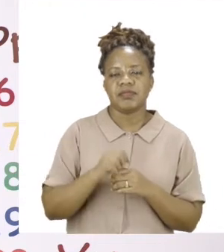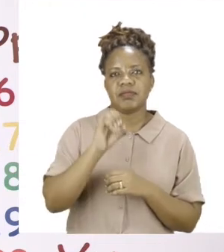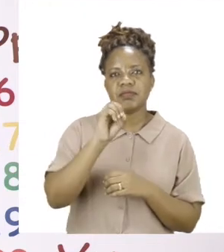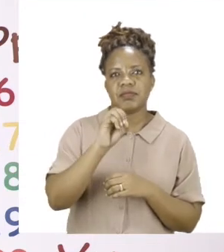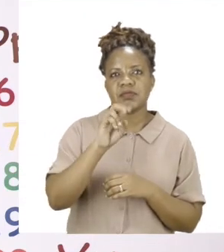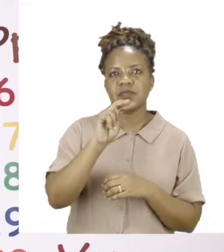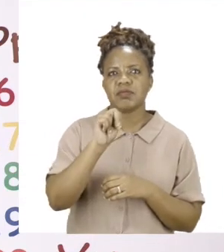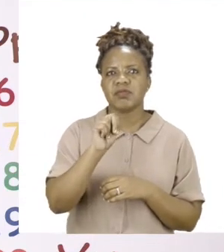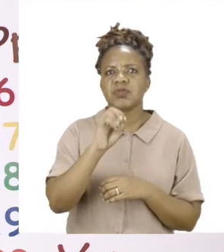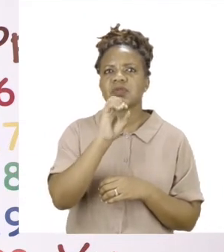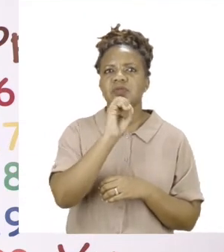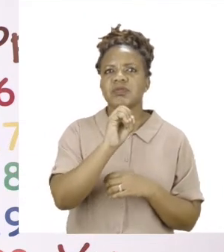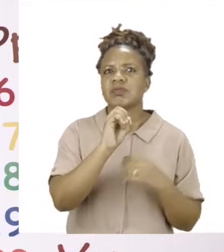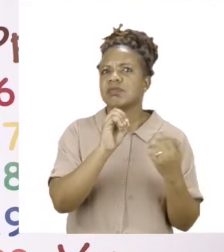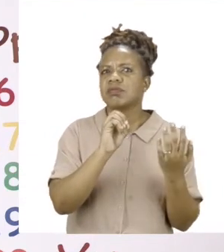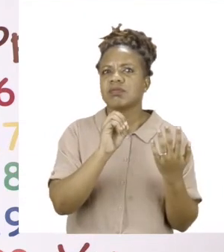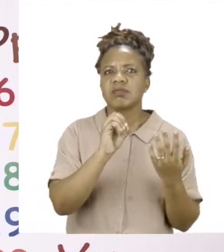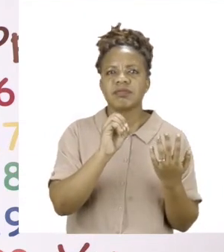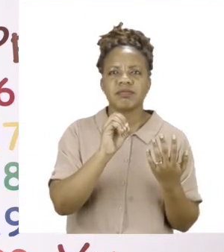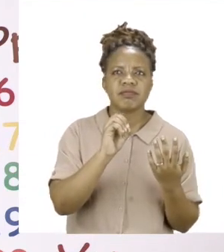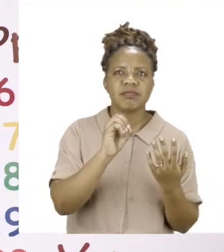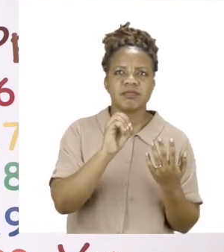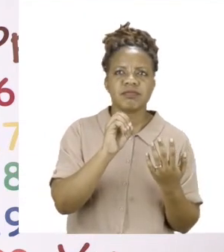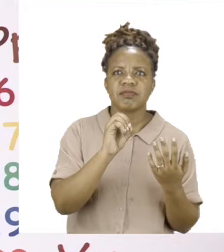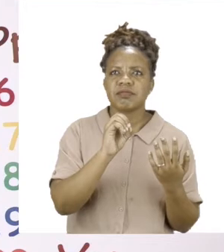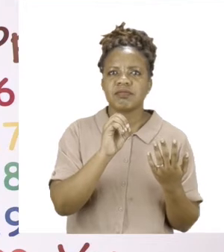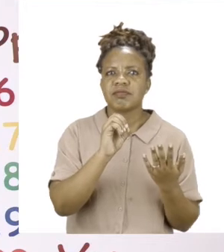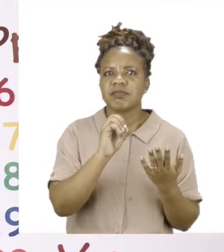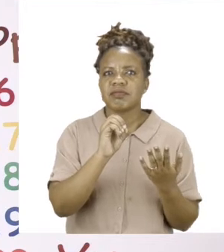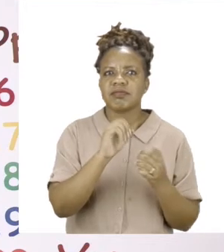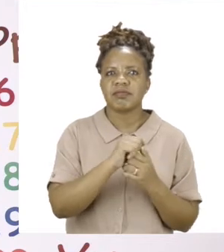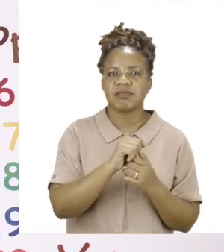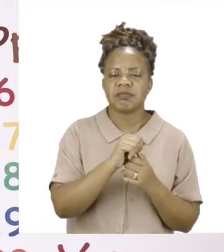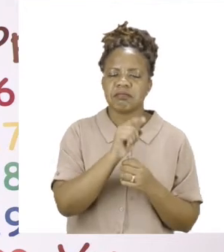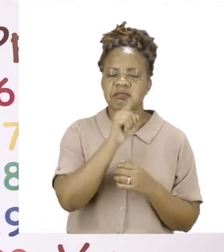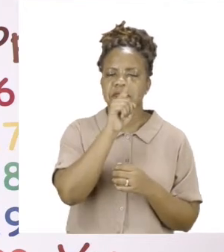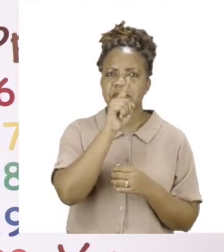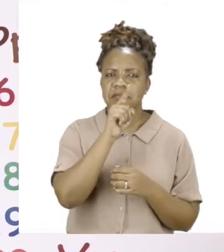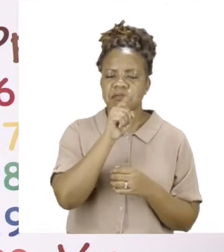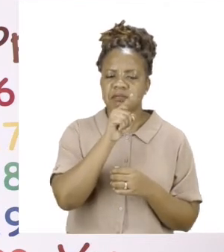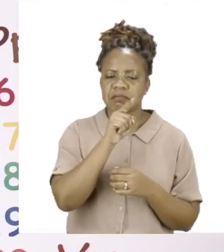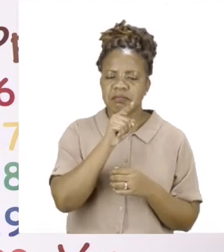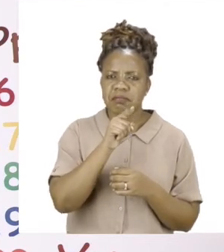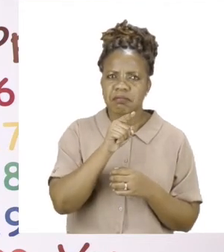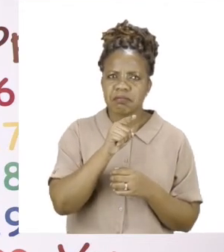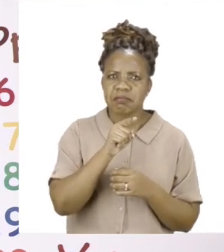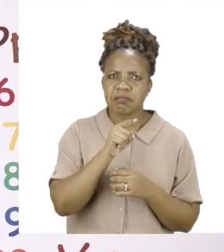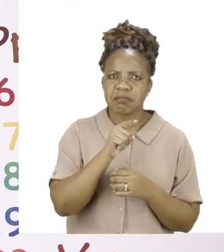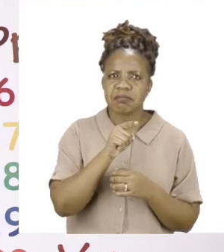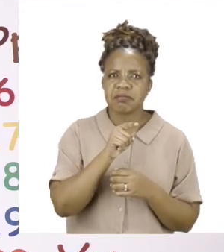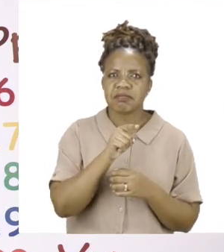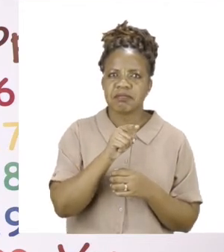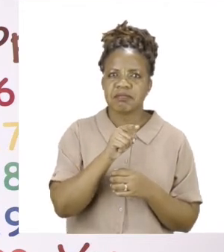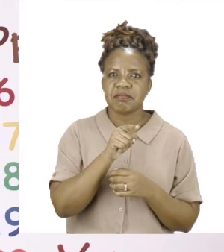a O, so we are going to look for an O. This time I want to look going down.